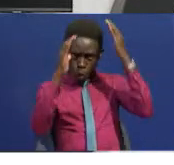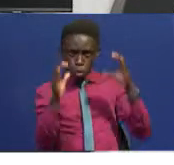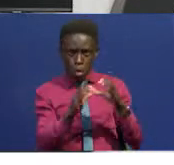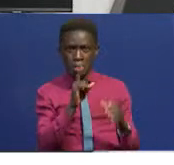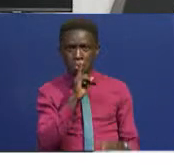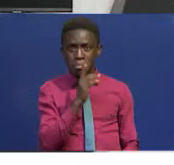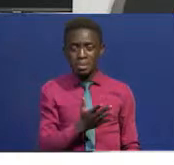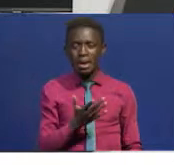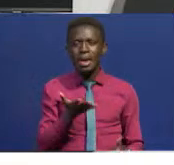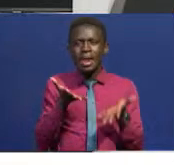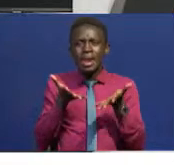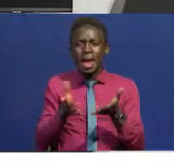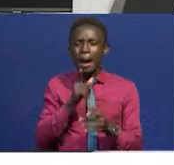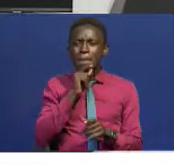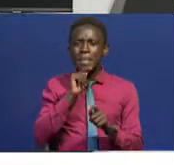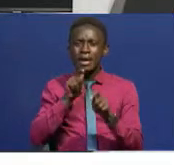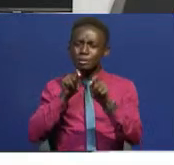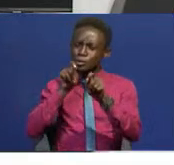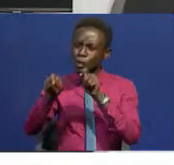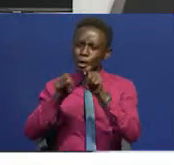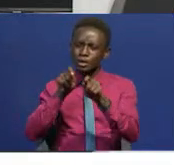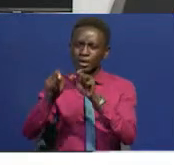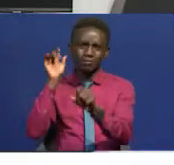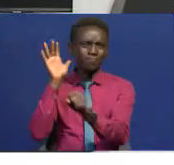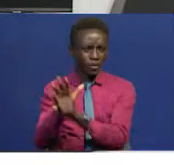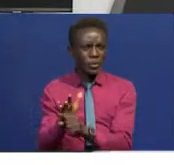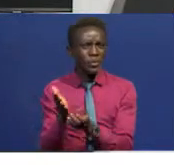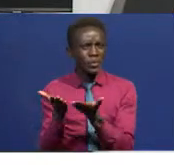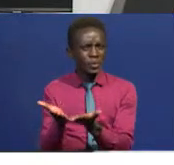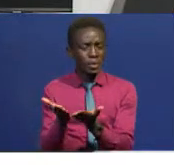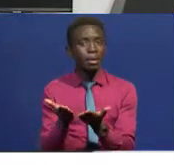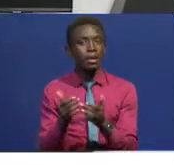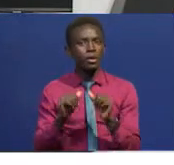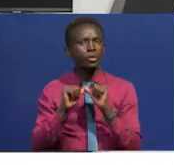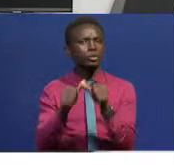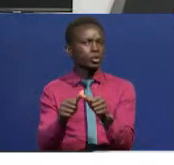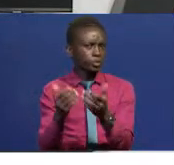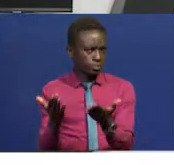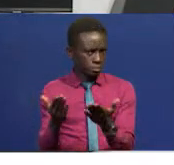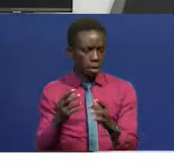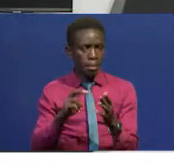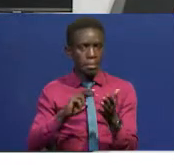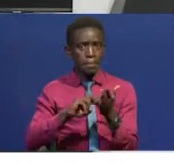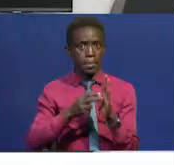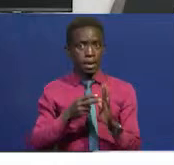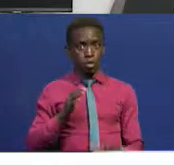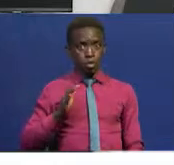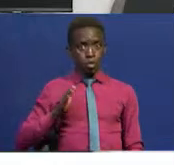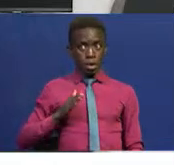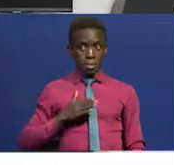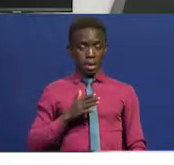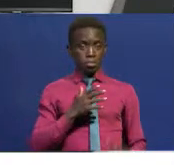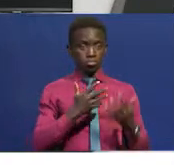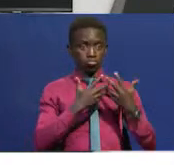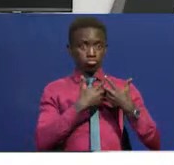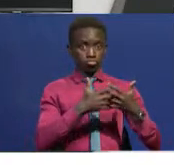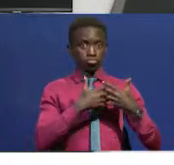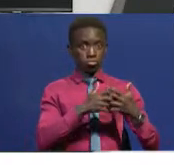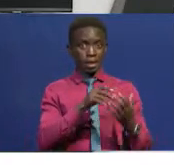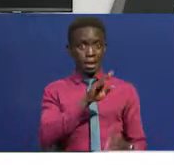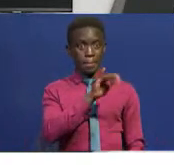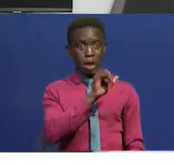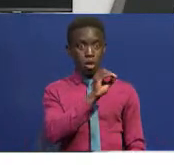still male-dominated. Millicent Oloo, Secretary General of the Women in Biomedical Engineering Kenya, noted